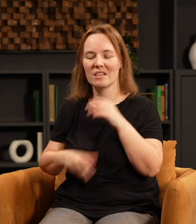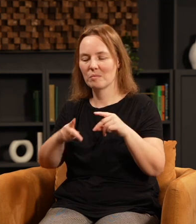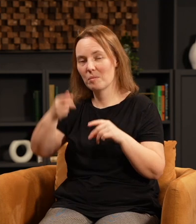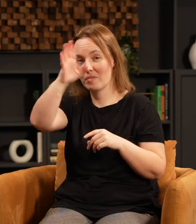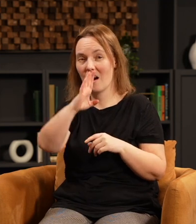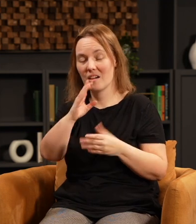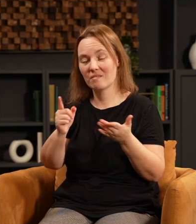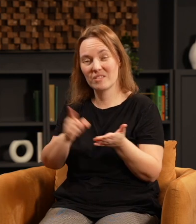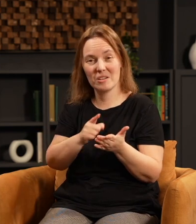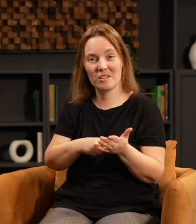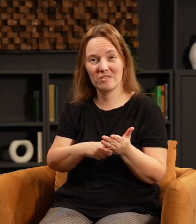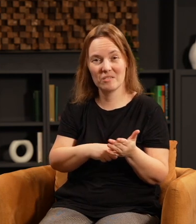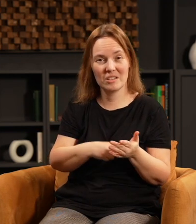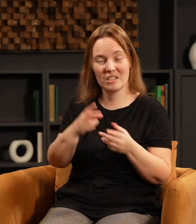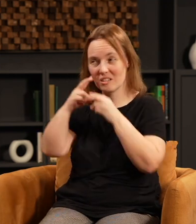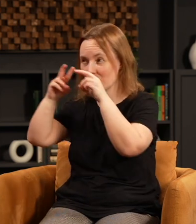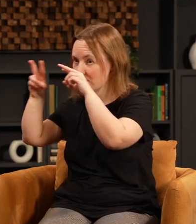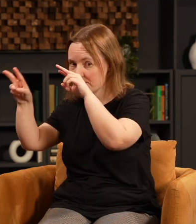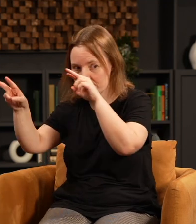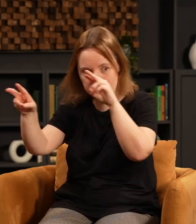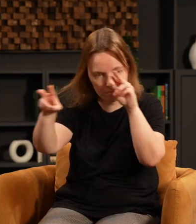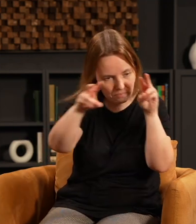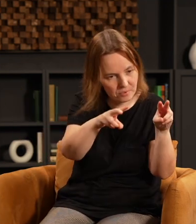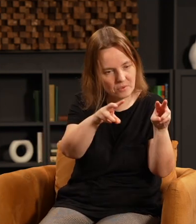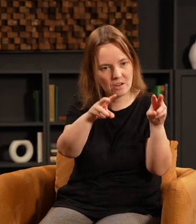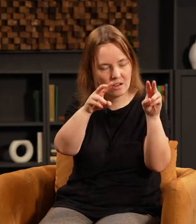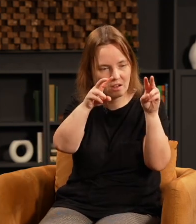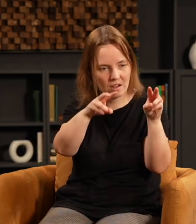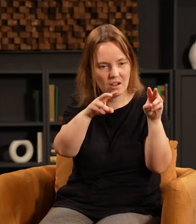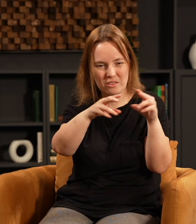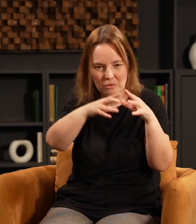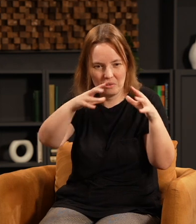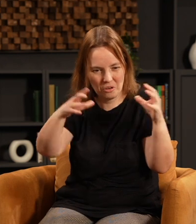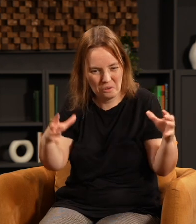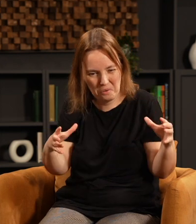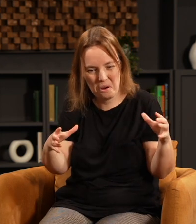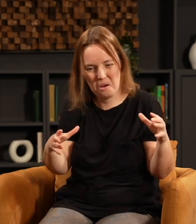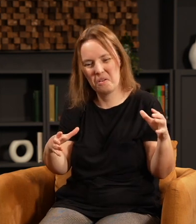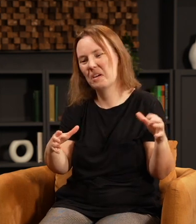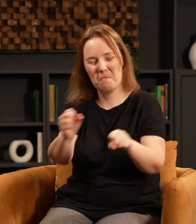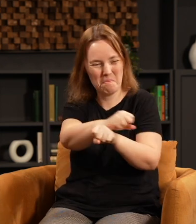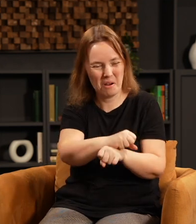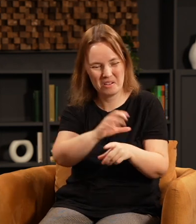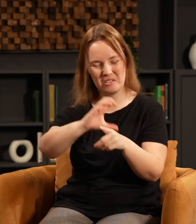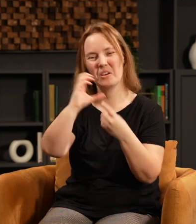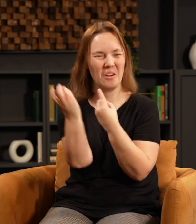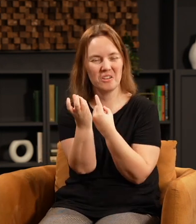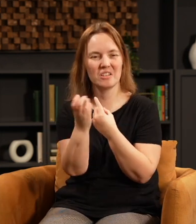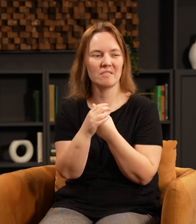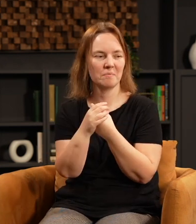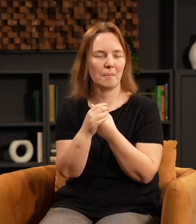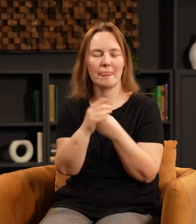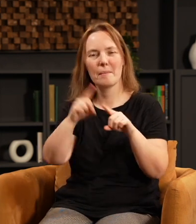sometimes, we can get our eyes so fixated on just the growing, increasing wickedness and bondage of our culture. But you see, if you're not